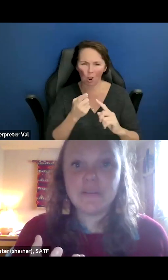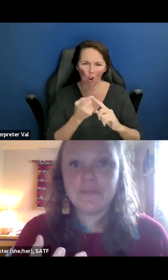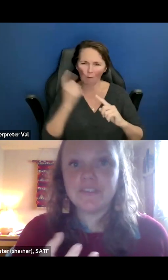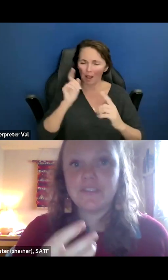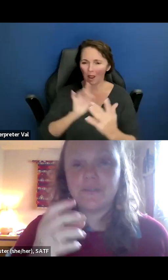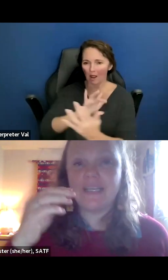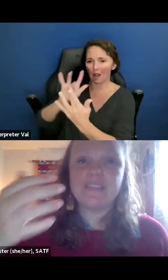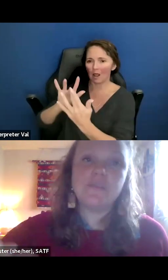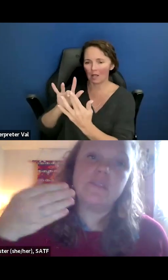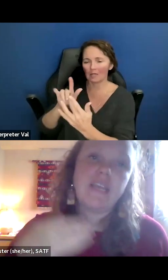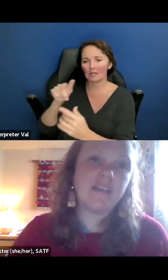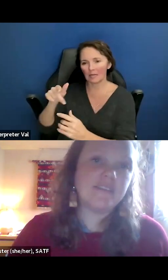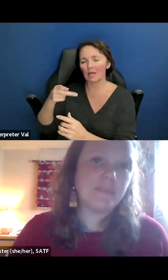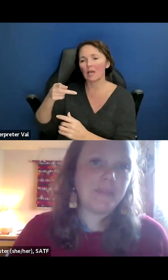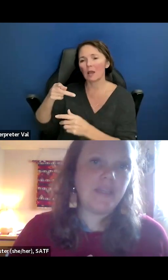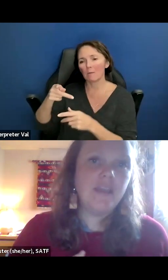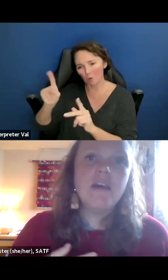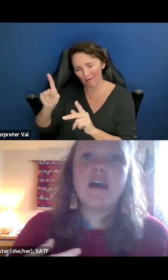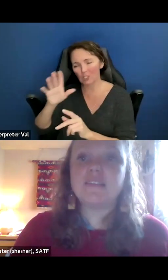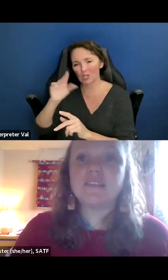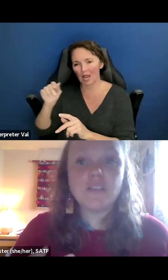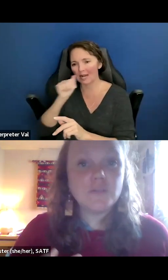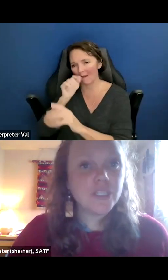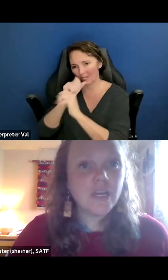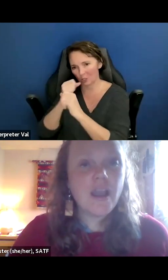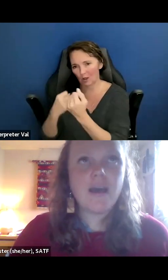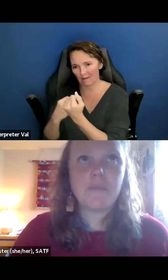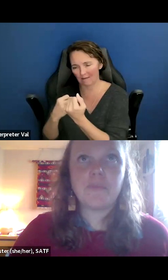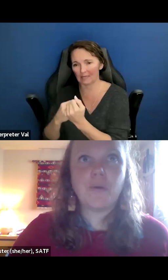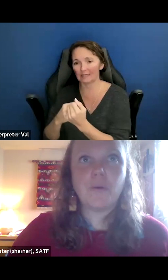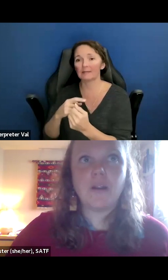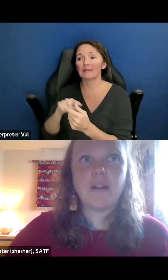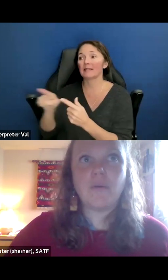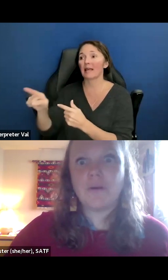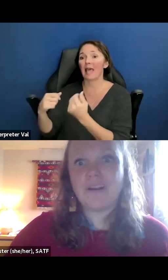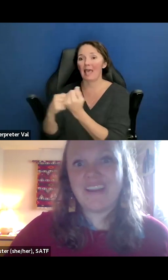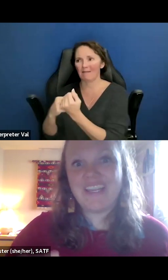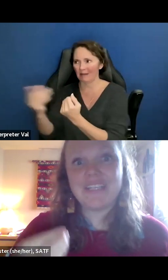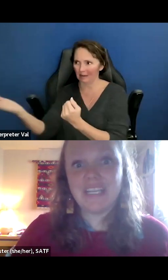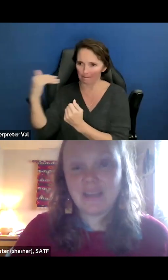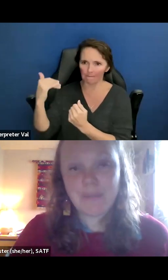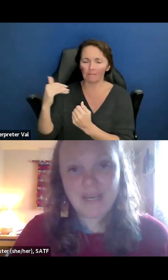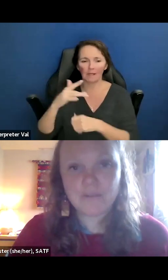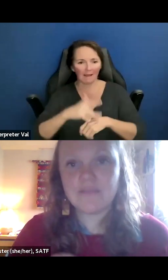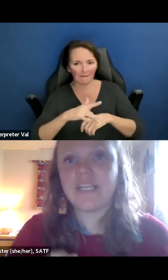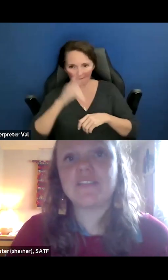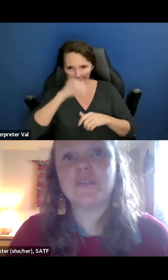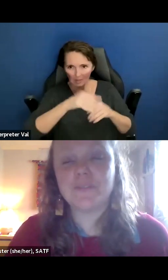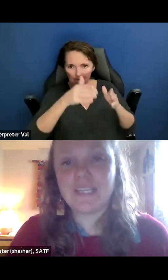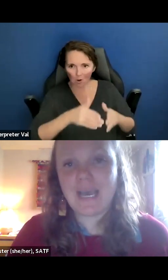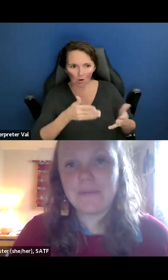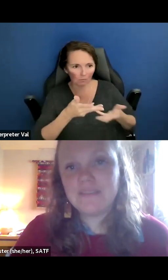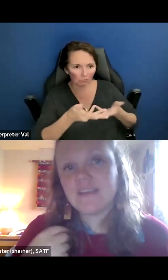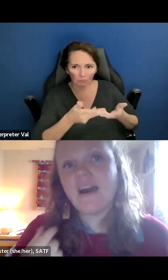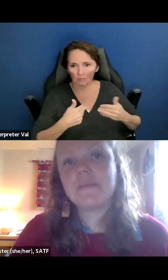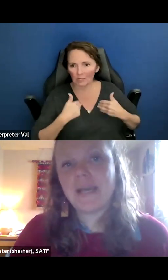this kind of refers to as soon as maybe a disclosure or hearing about violence or